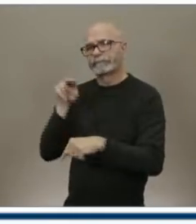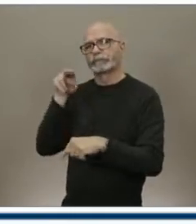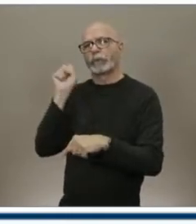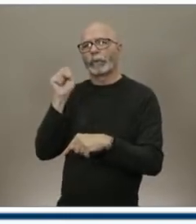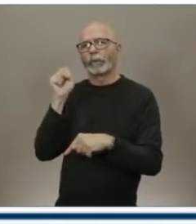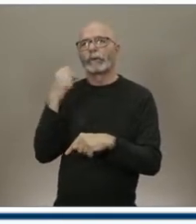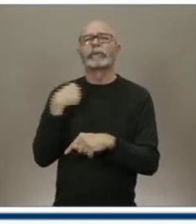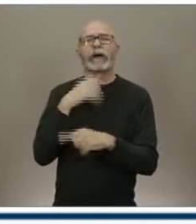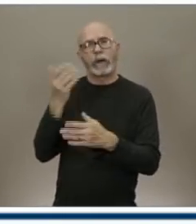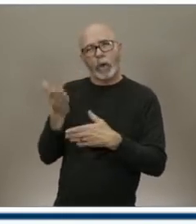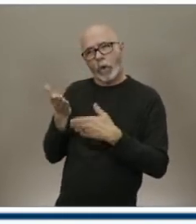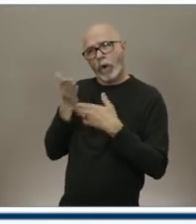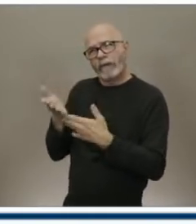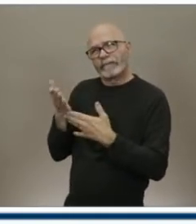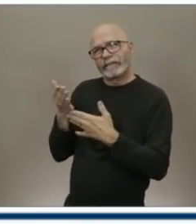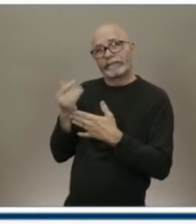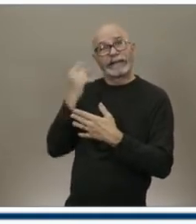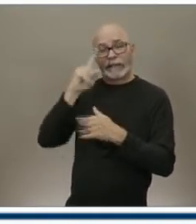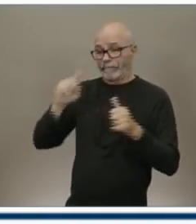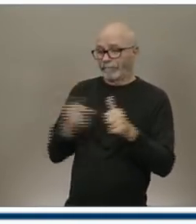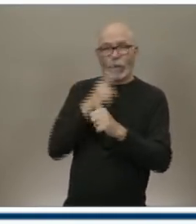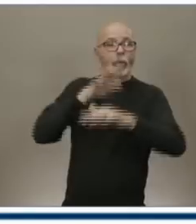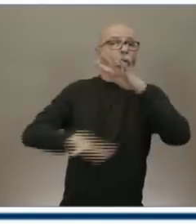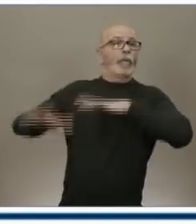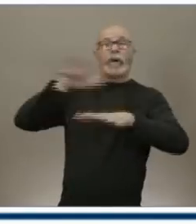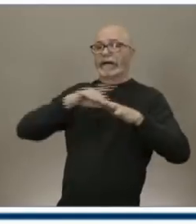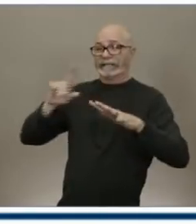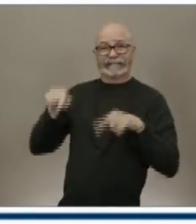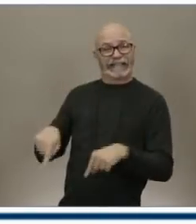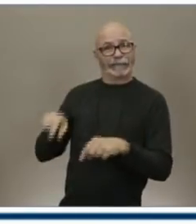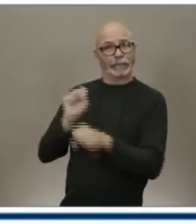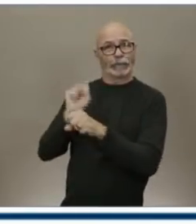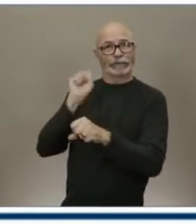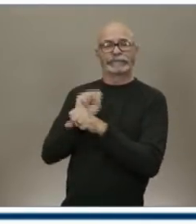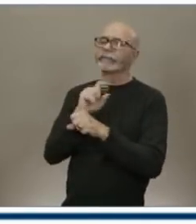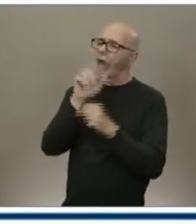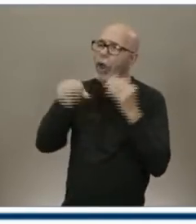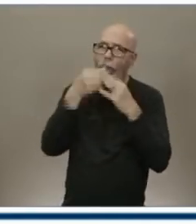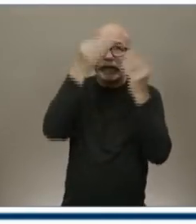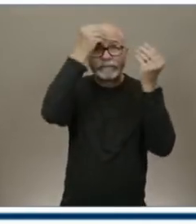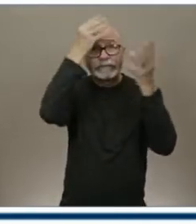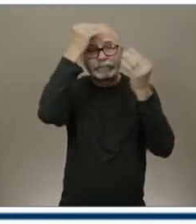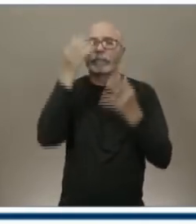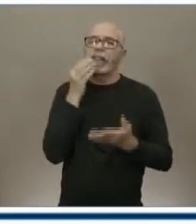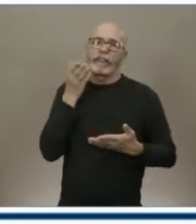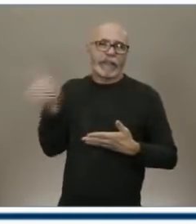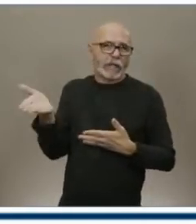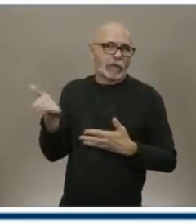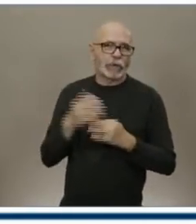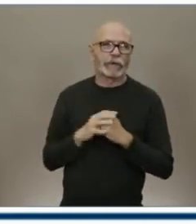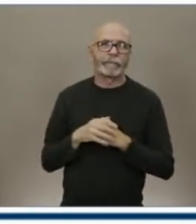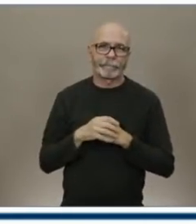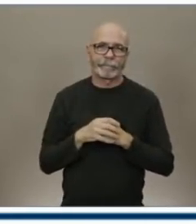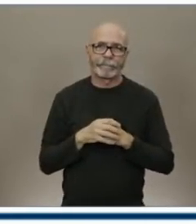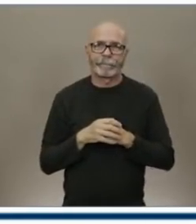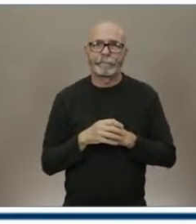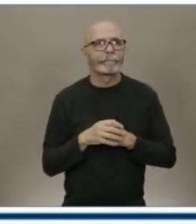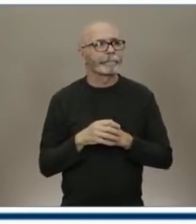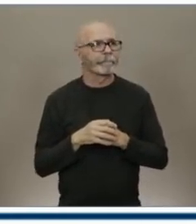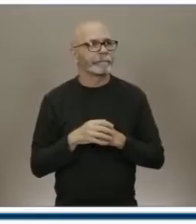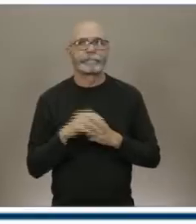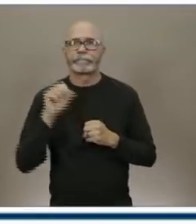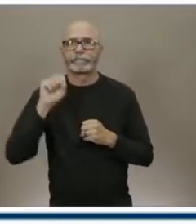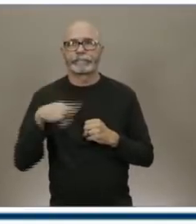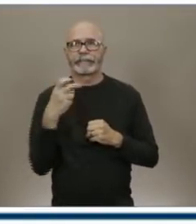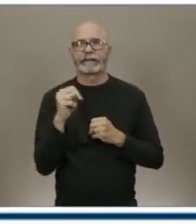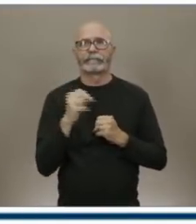she officially starts to work with us. And that's all the time we have for questions today. Go ahead, Premier. I want to welcome her, but I also want to give a shout out to the public health